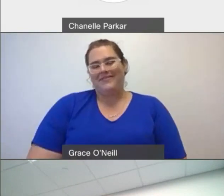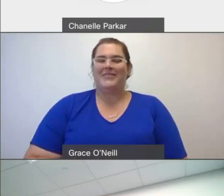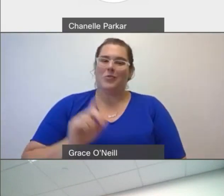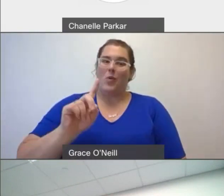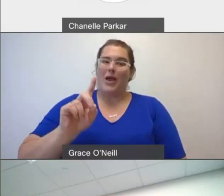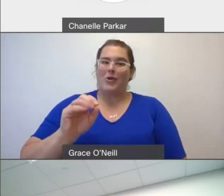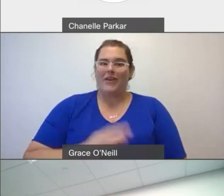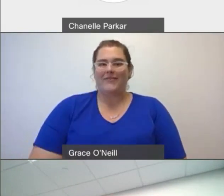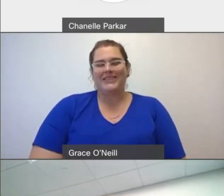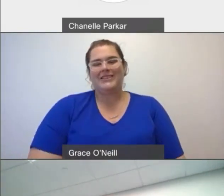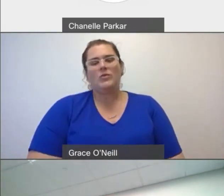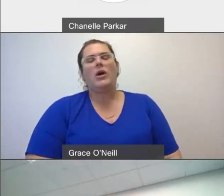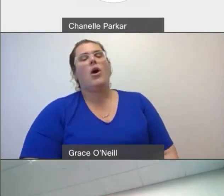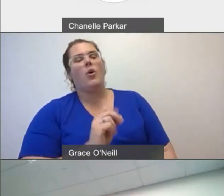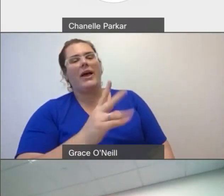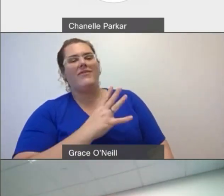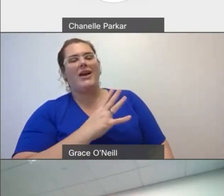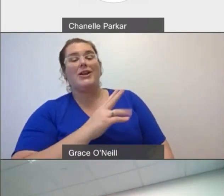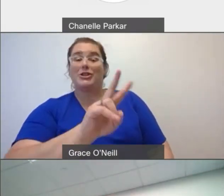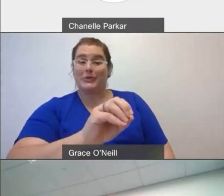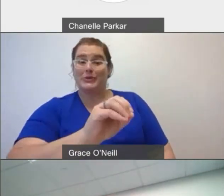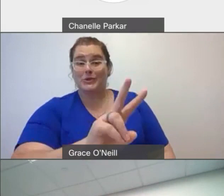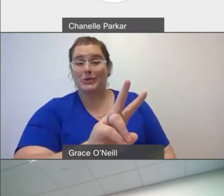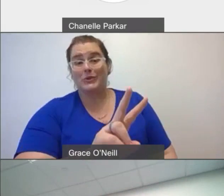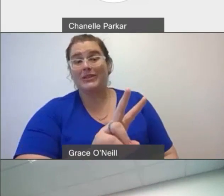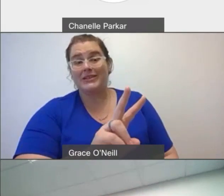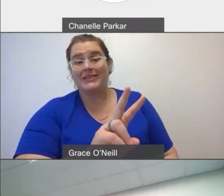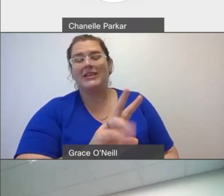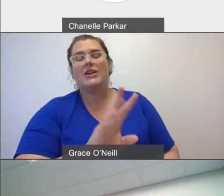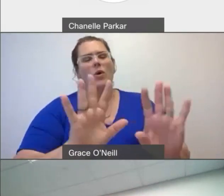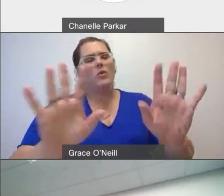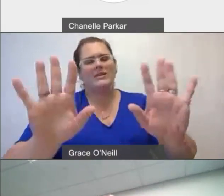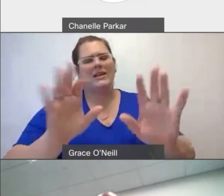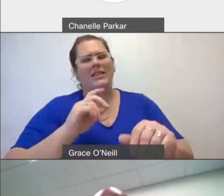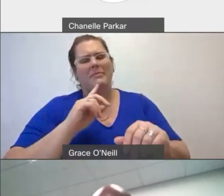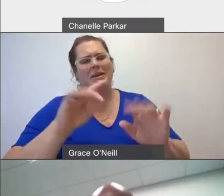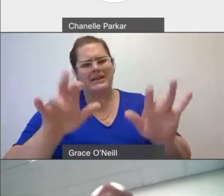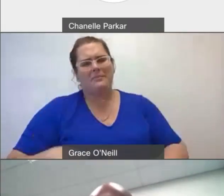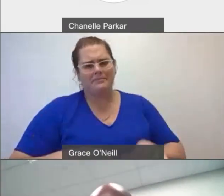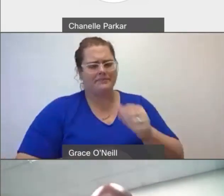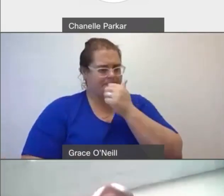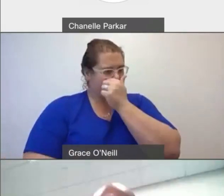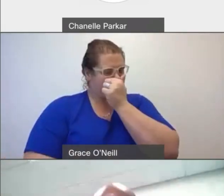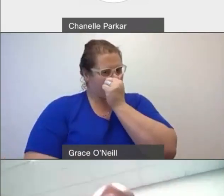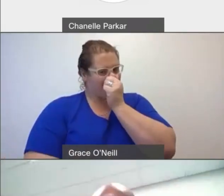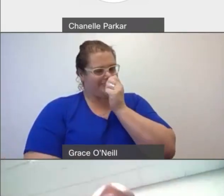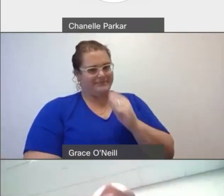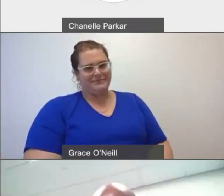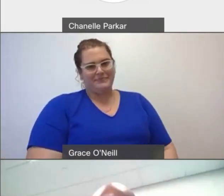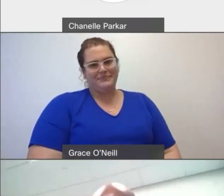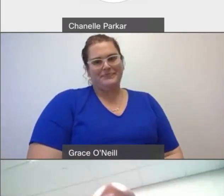Well, it's 202. Wait a minute, hold on. Let me put it in real quick. Yeah.